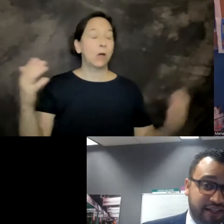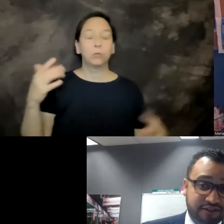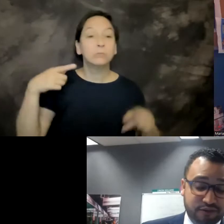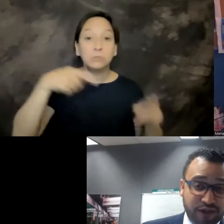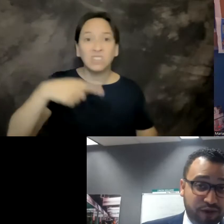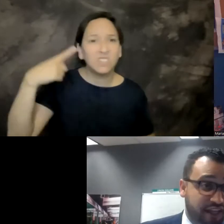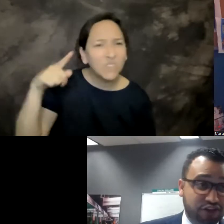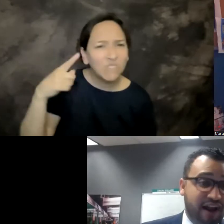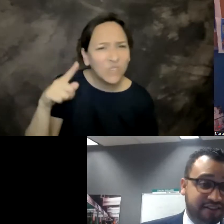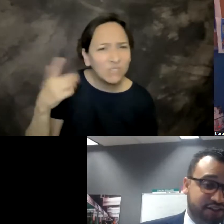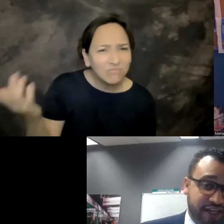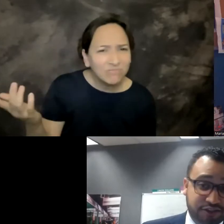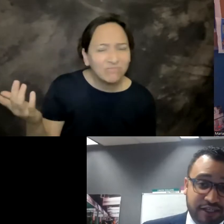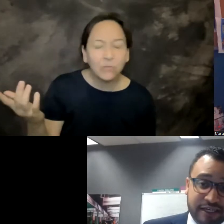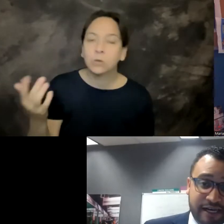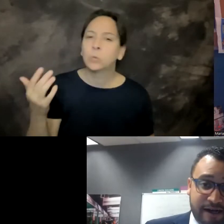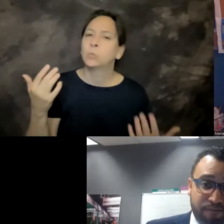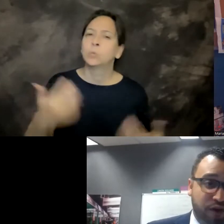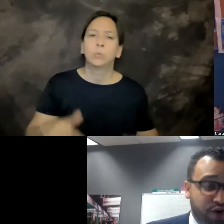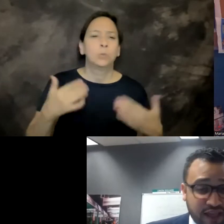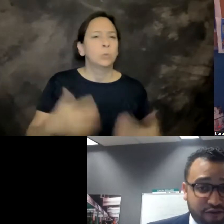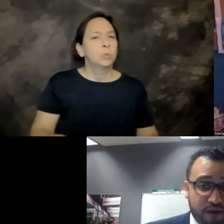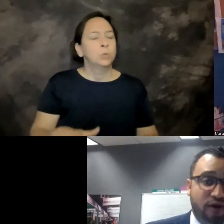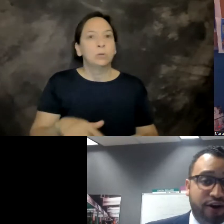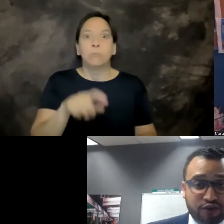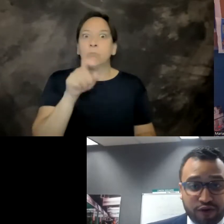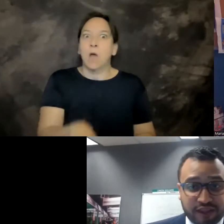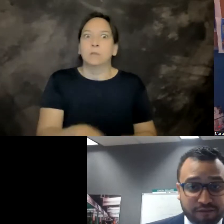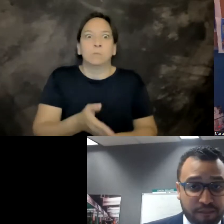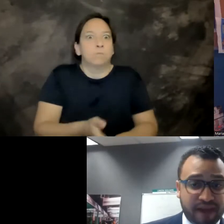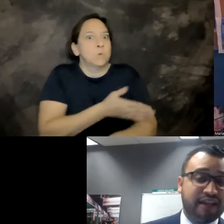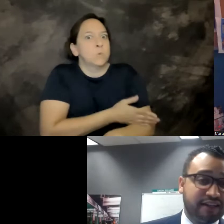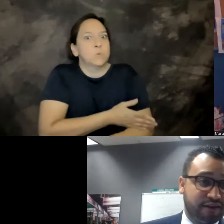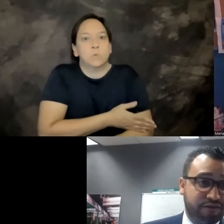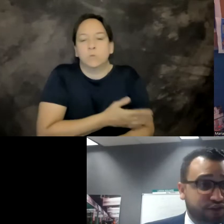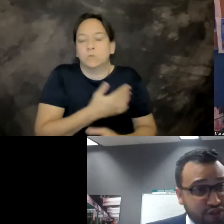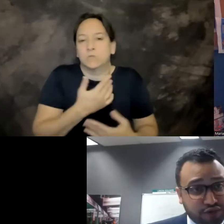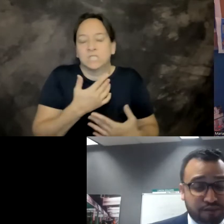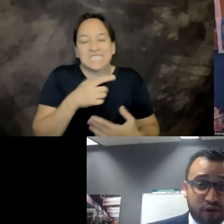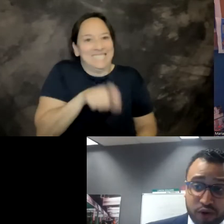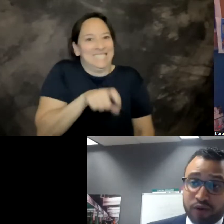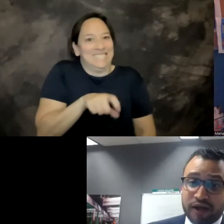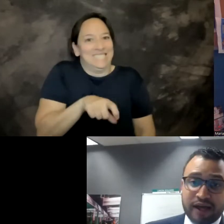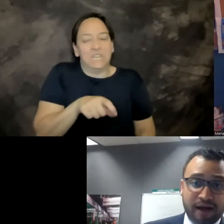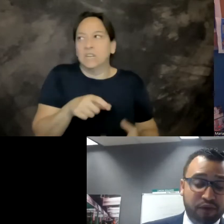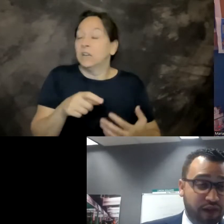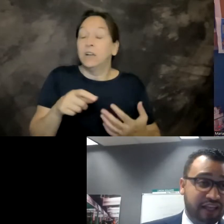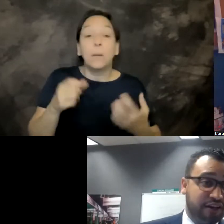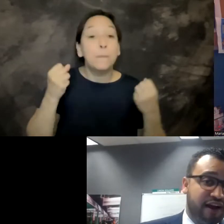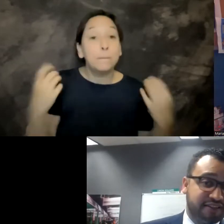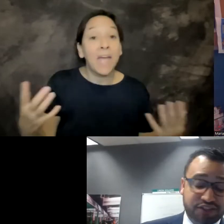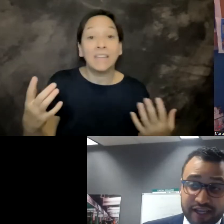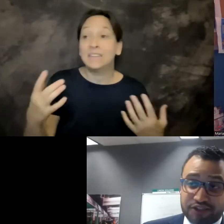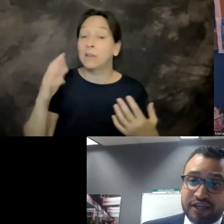system we need drastic change. We've heard that from our riders. We've heard that from many elected officials, including Mayor Wu, that we